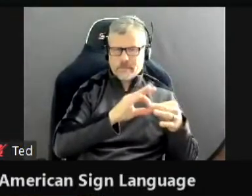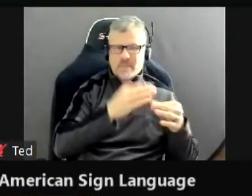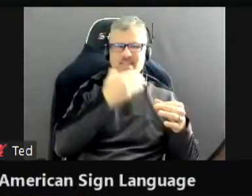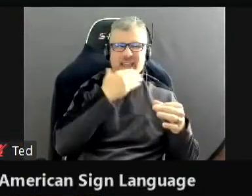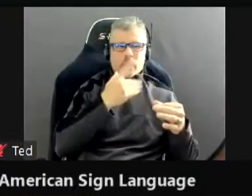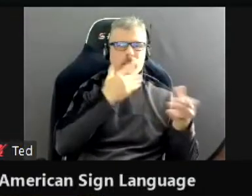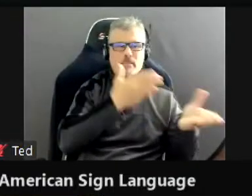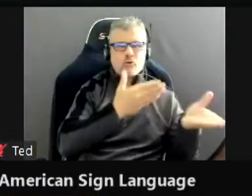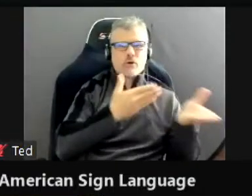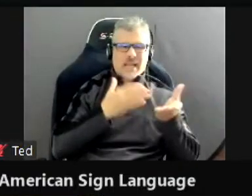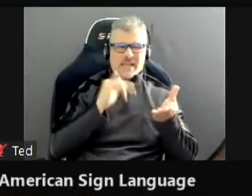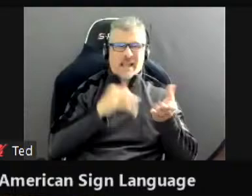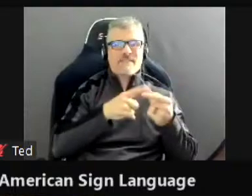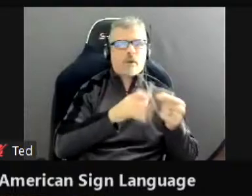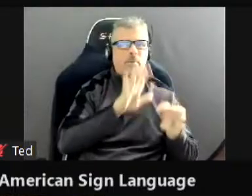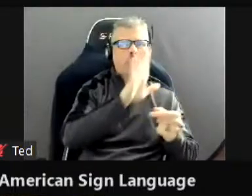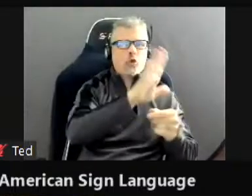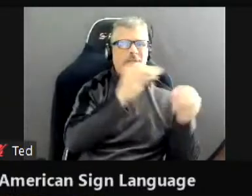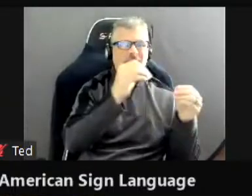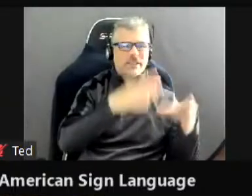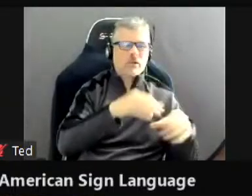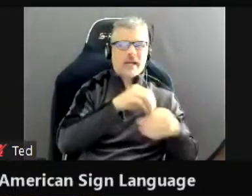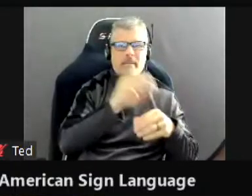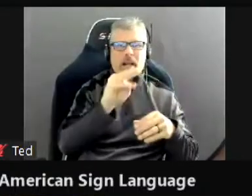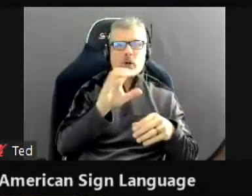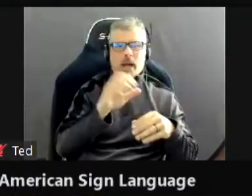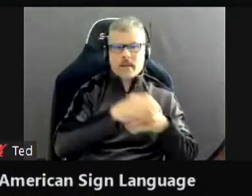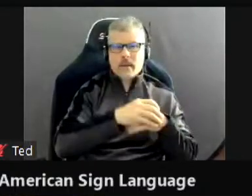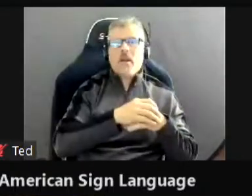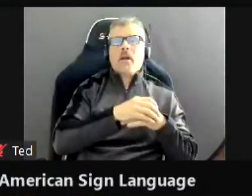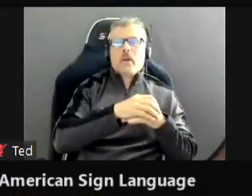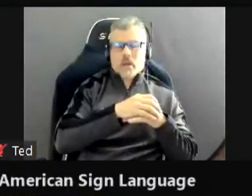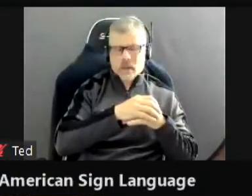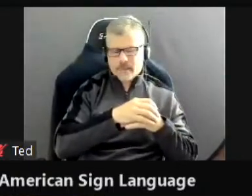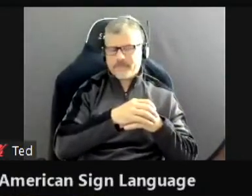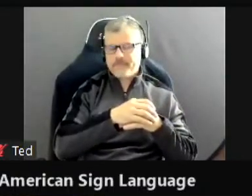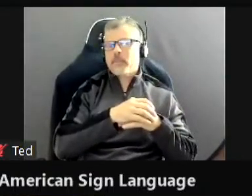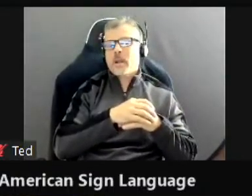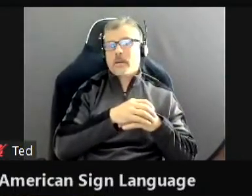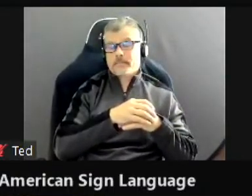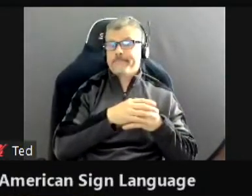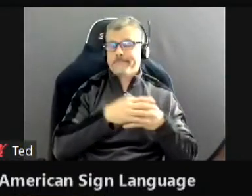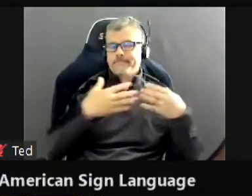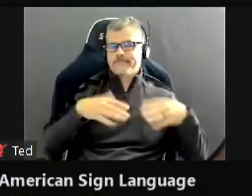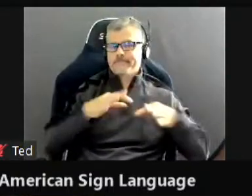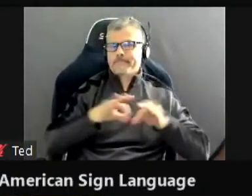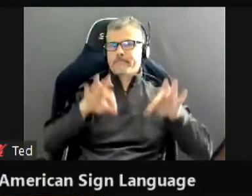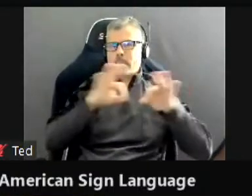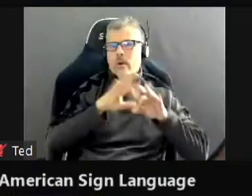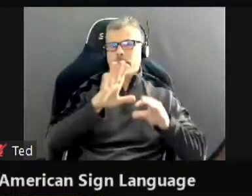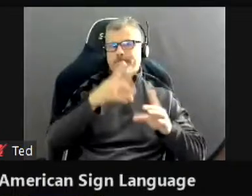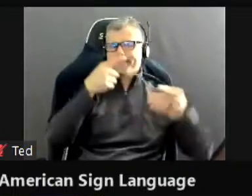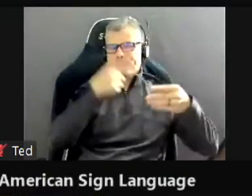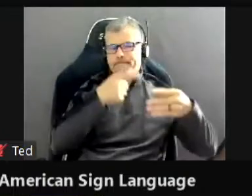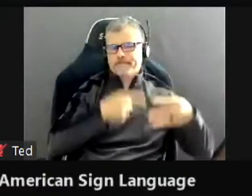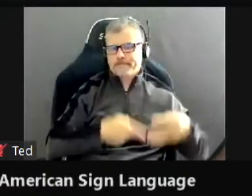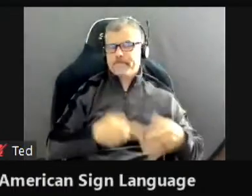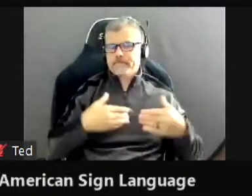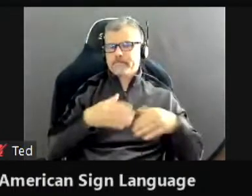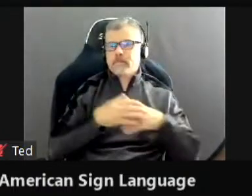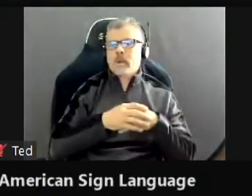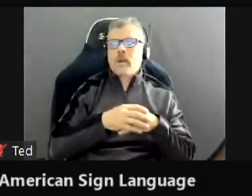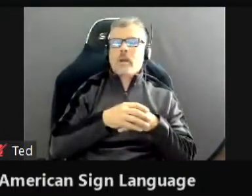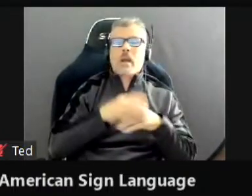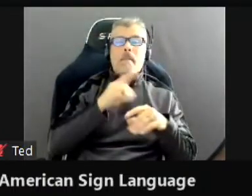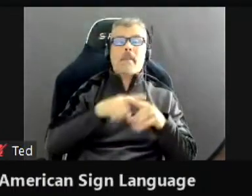teachers in Montgomery County. I think those are really important points. I would say in terms of, for